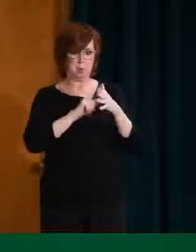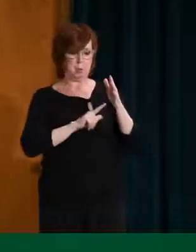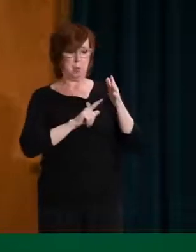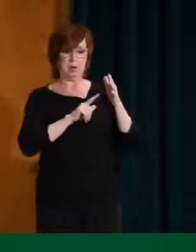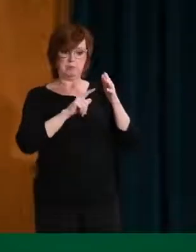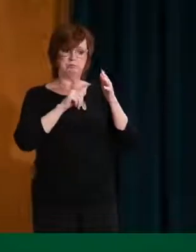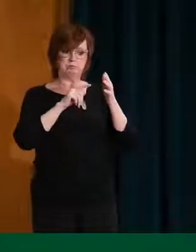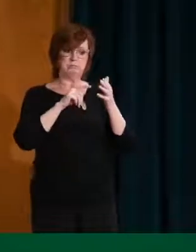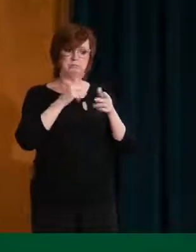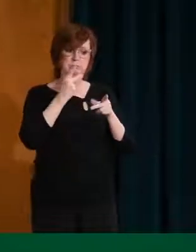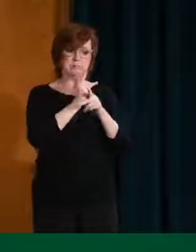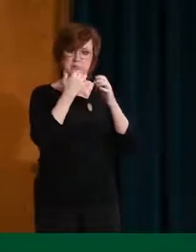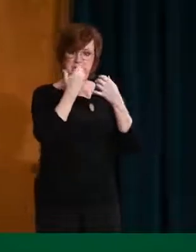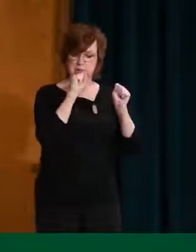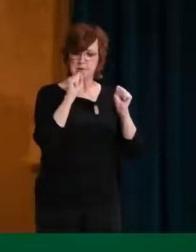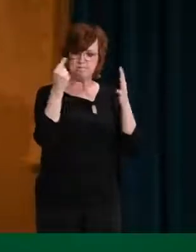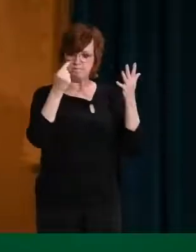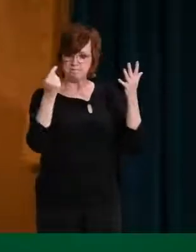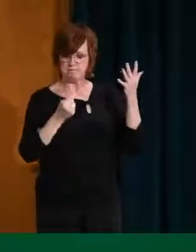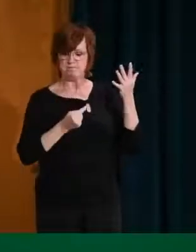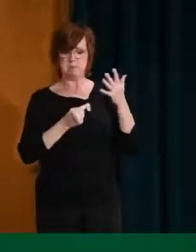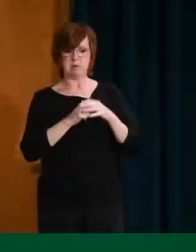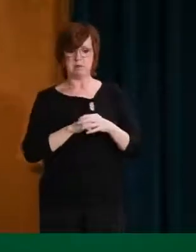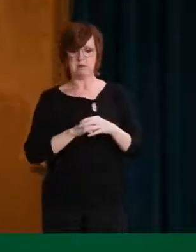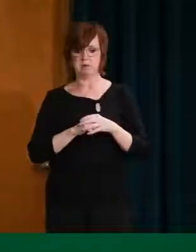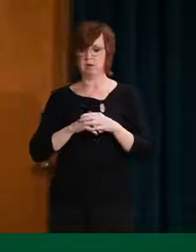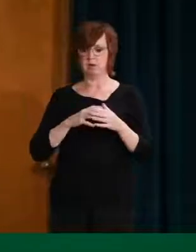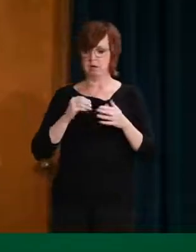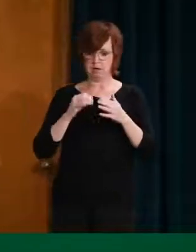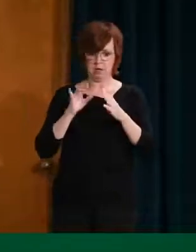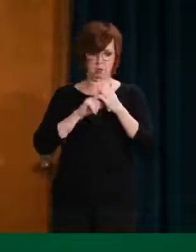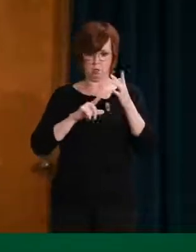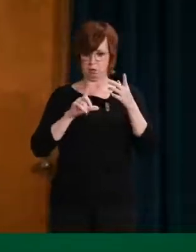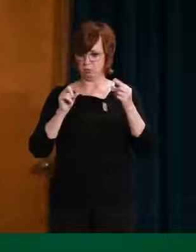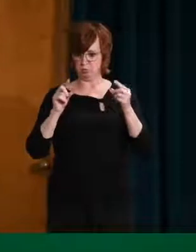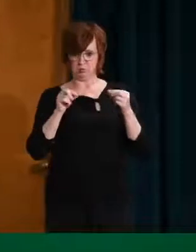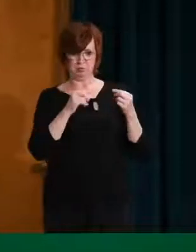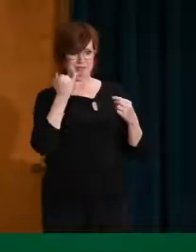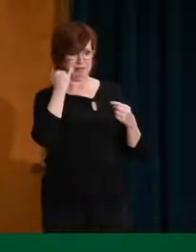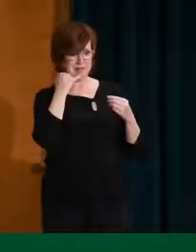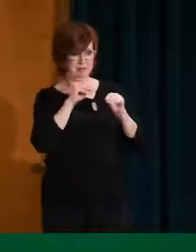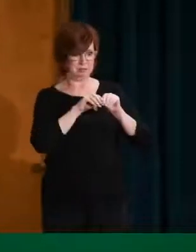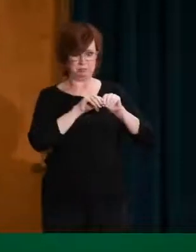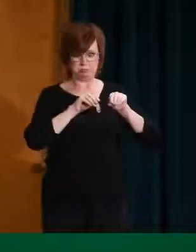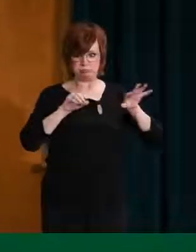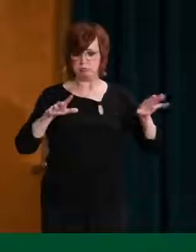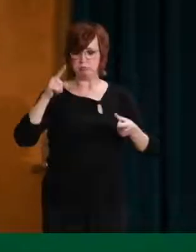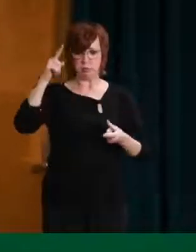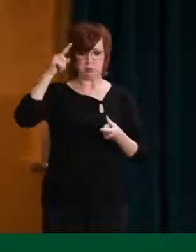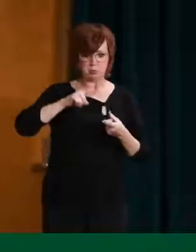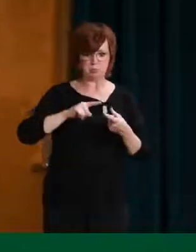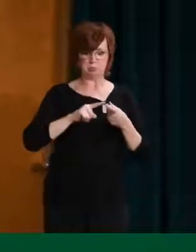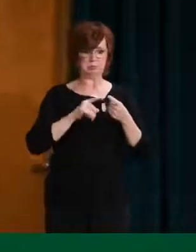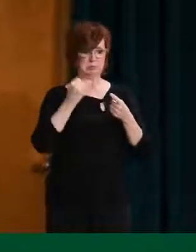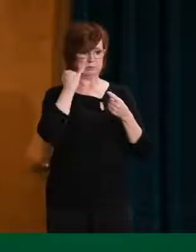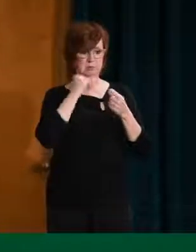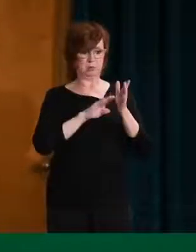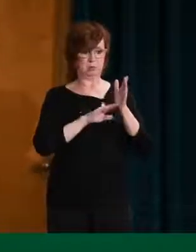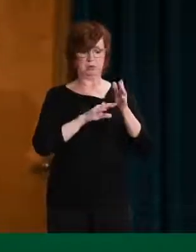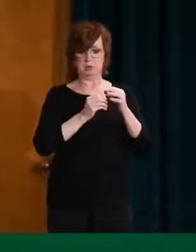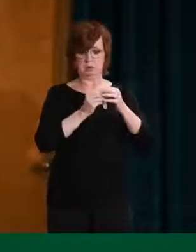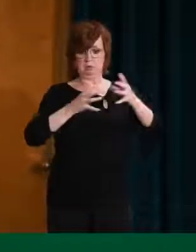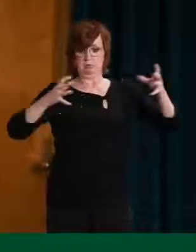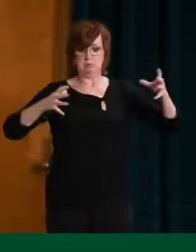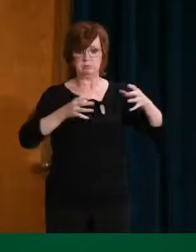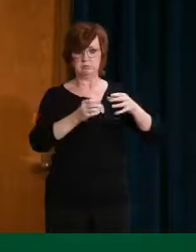for surges due to COVID-19. There are projections and modeling that are being done here, and there are projections